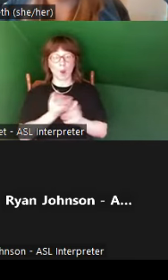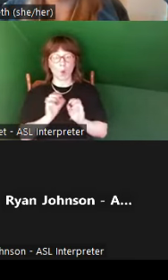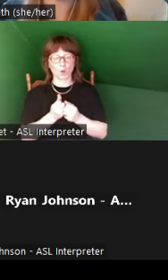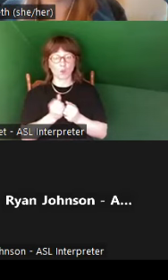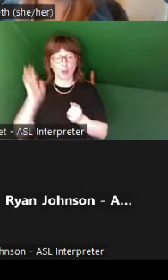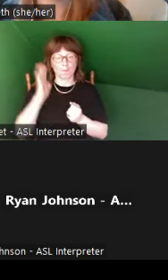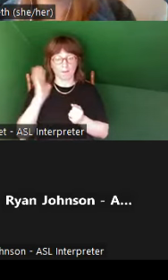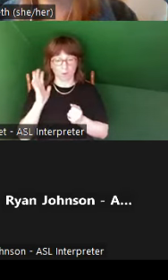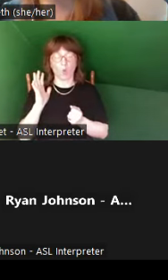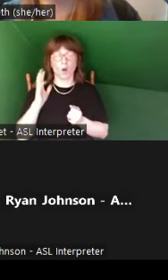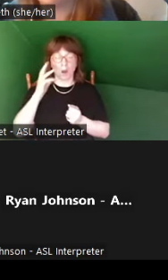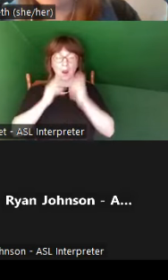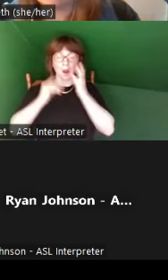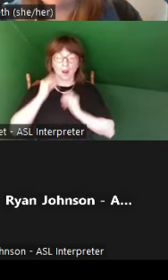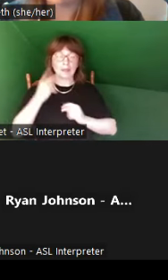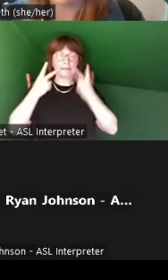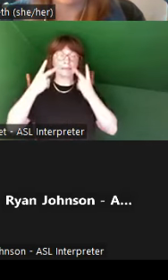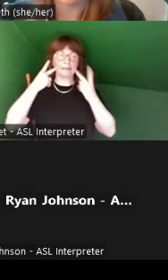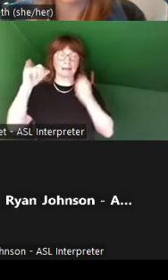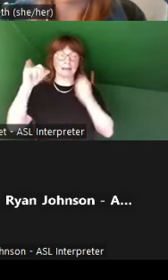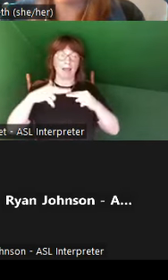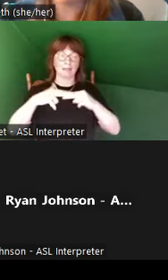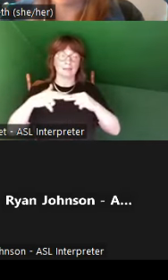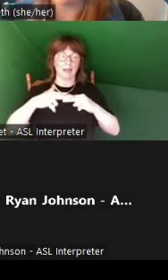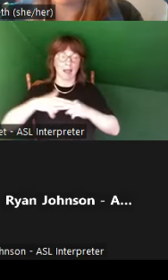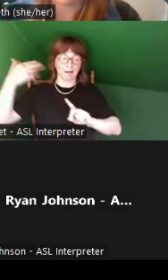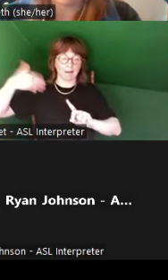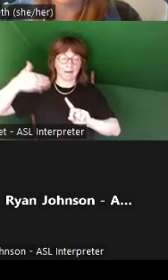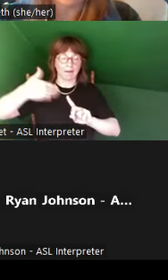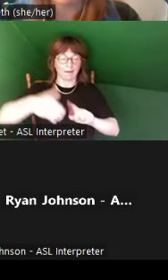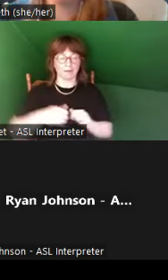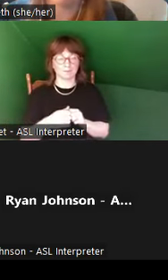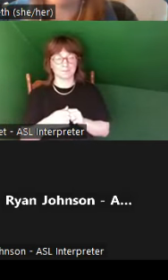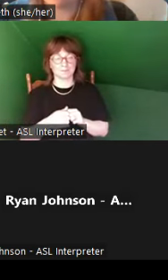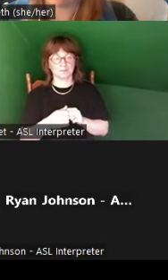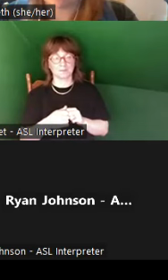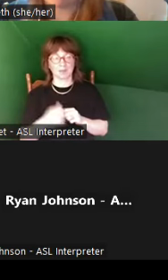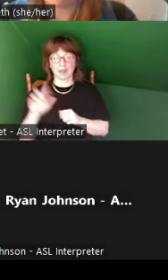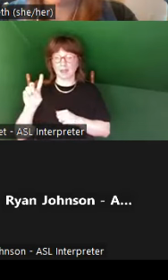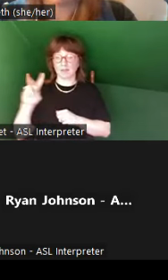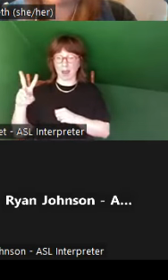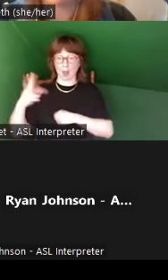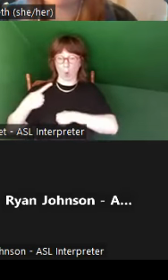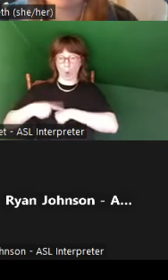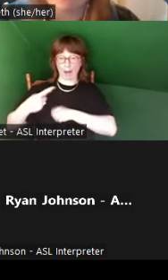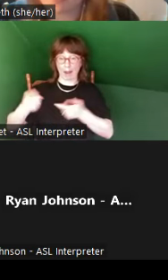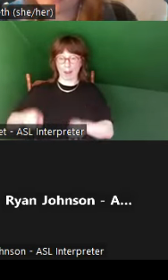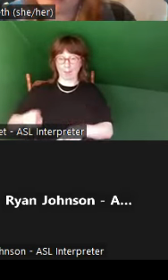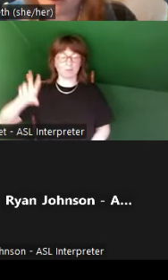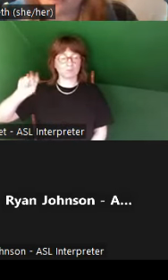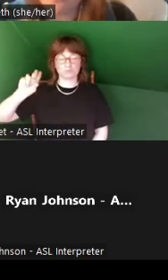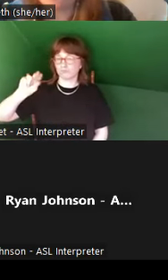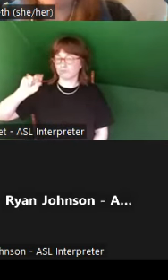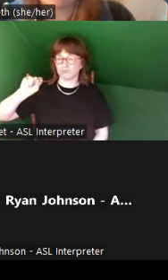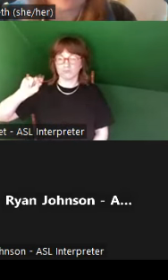have seen this slide, but we conceptualize domestic violence as not just a one-time thing. It's not just somebody